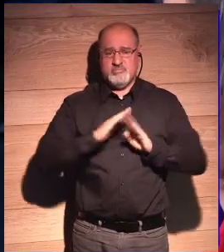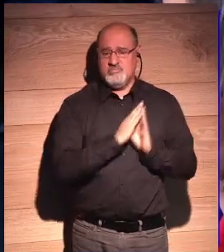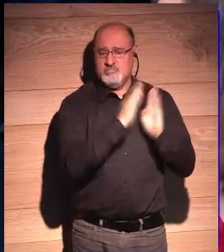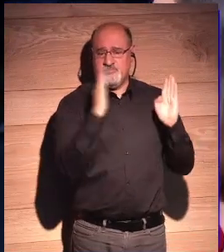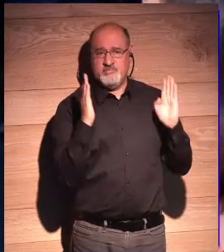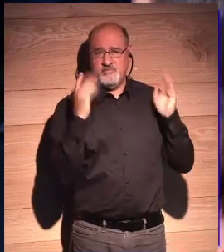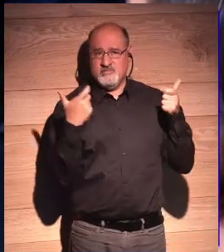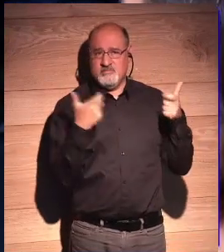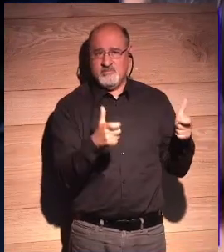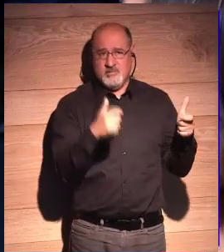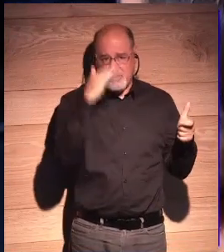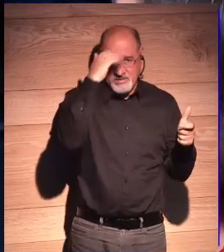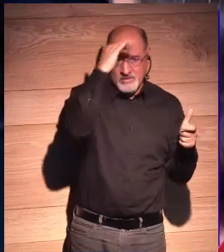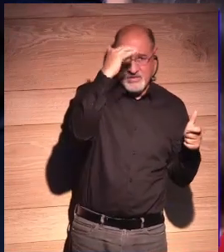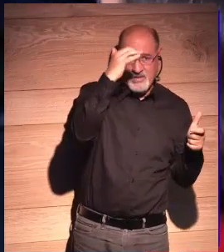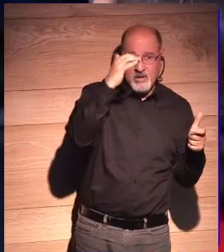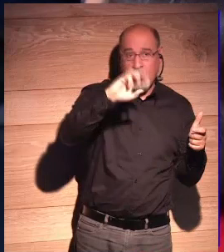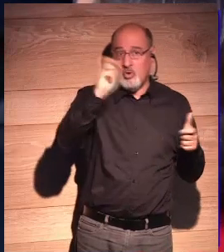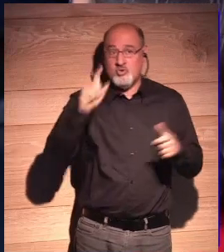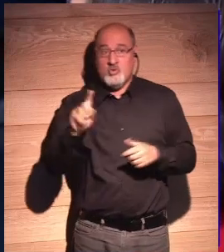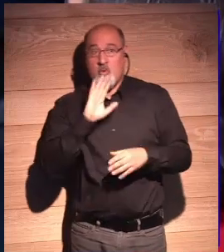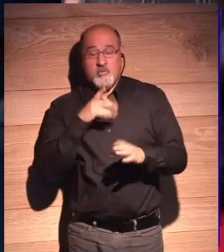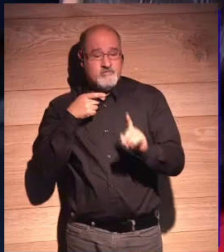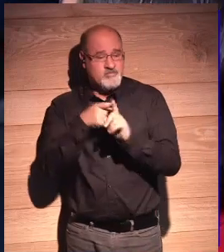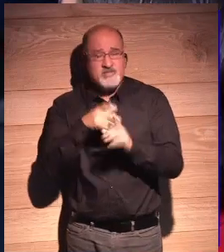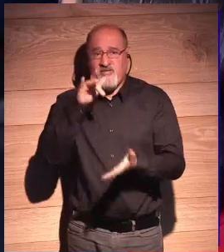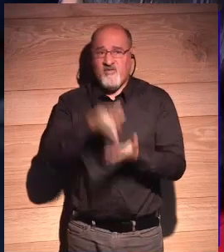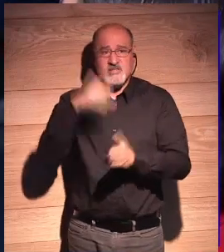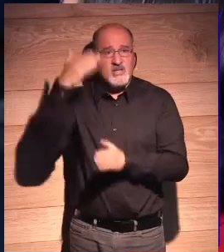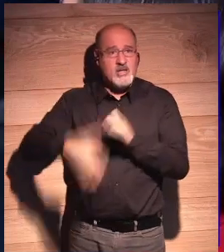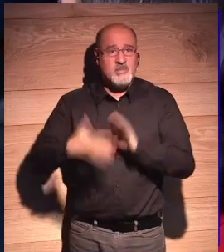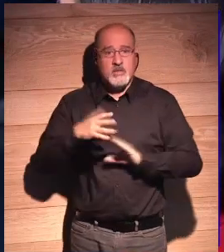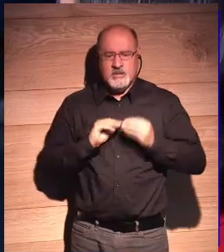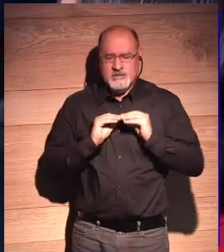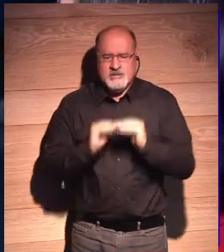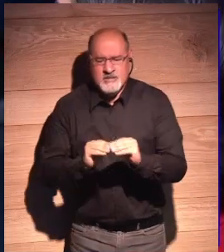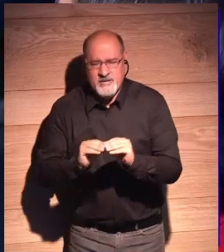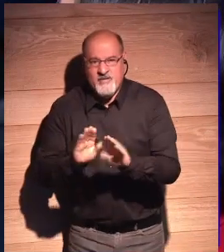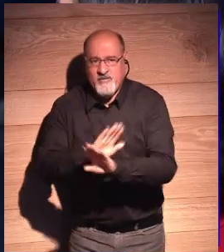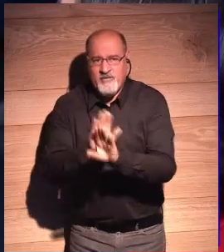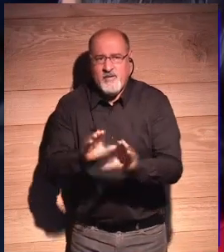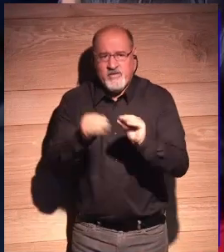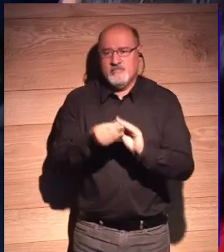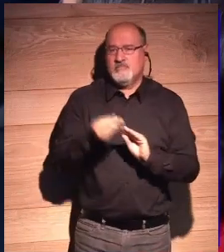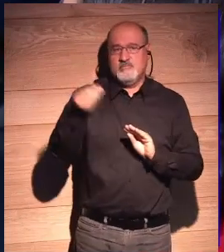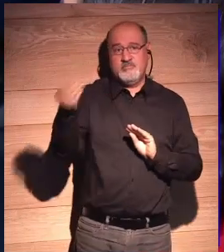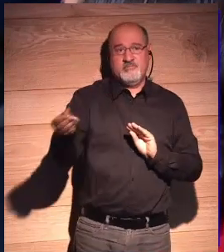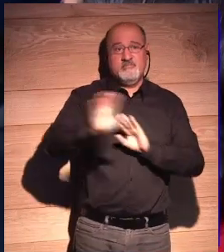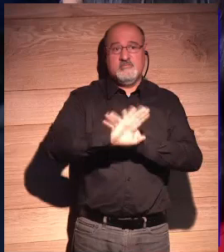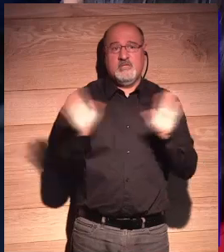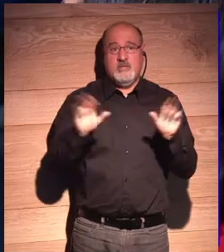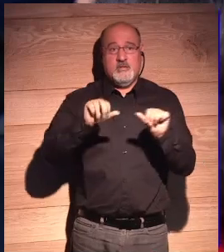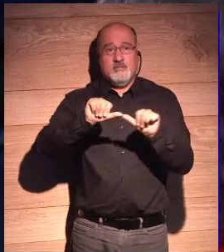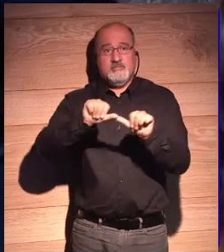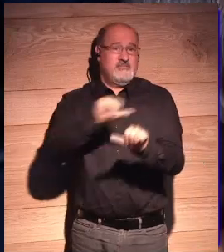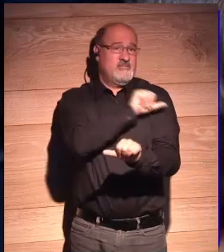had to finish it just because the deadline was coming. And looking back on it, they're exactly the same. No, I could never